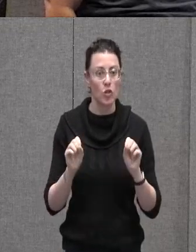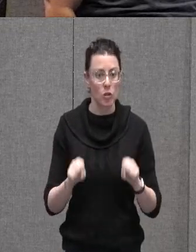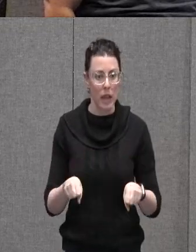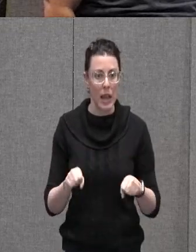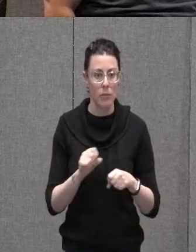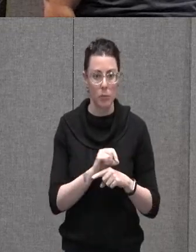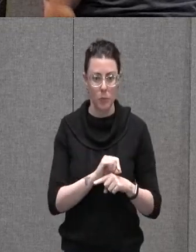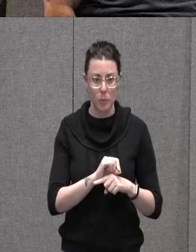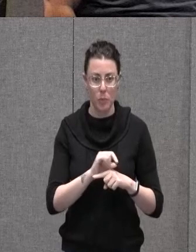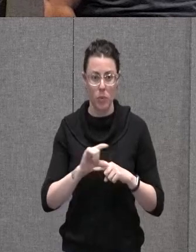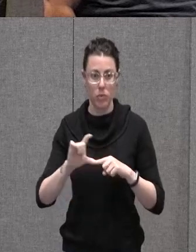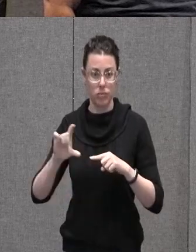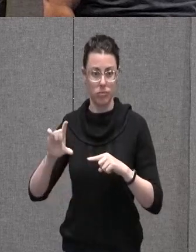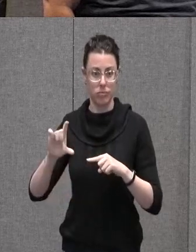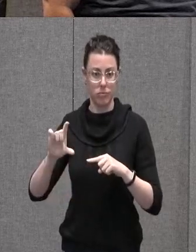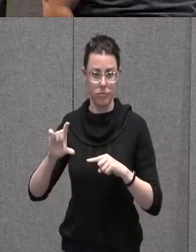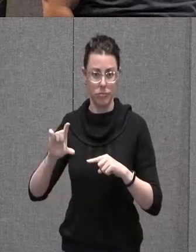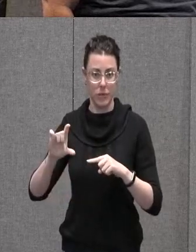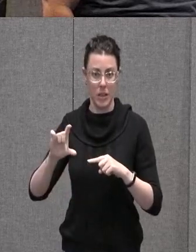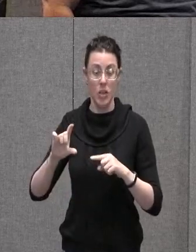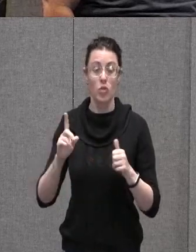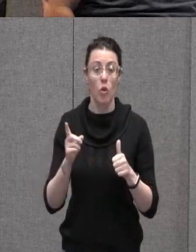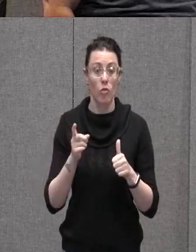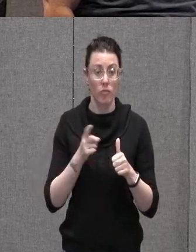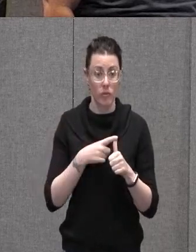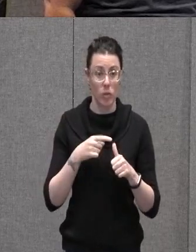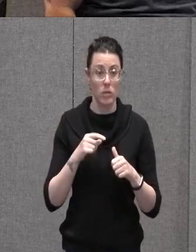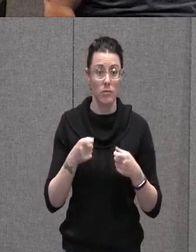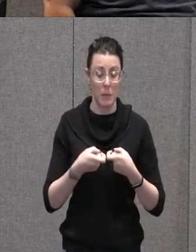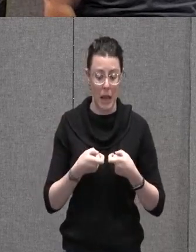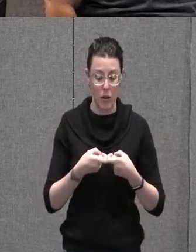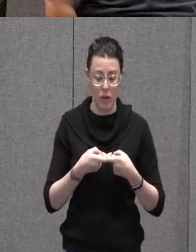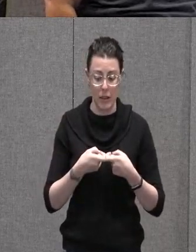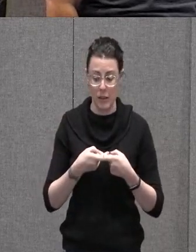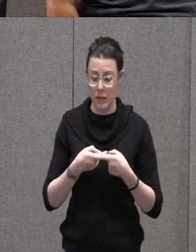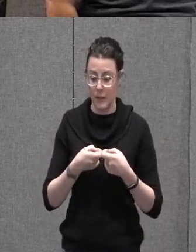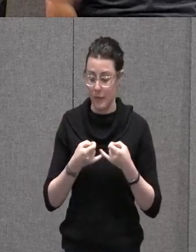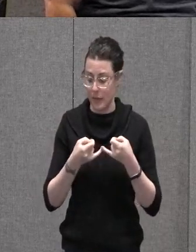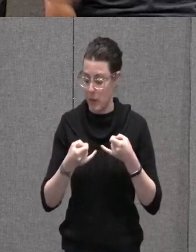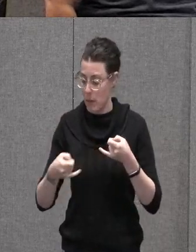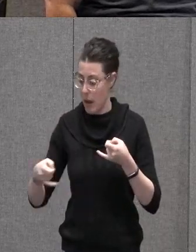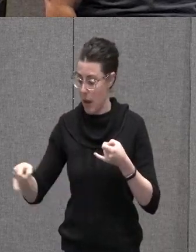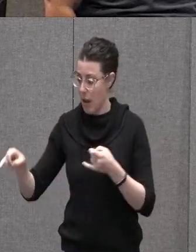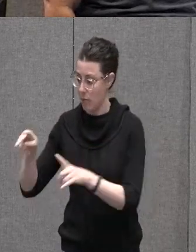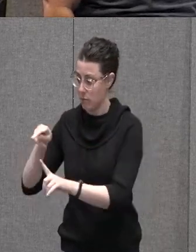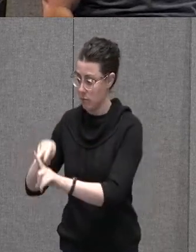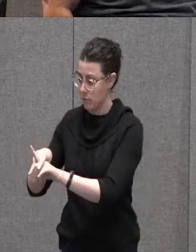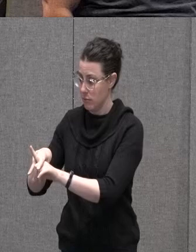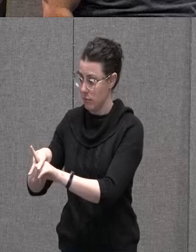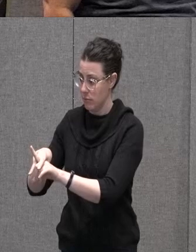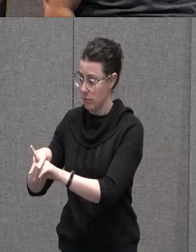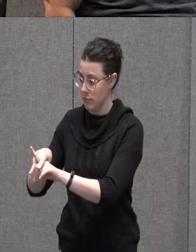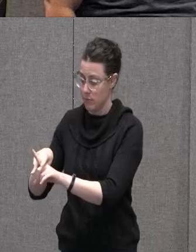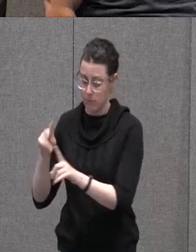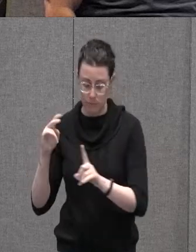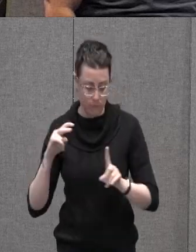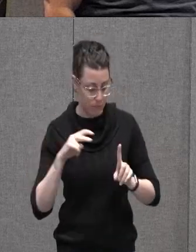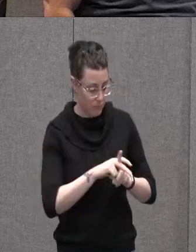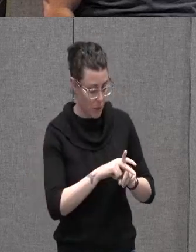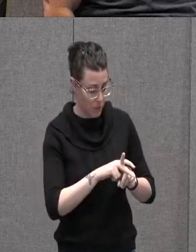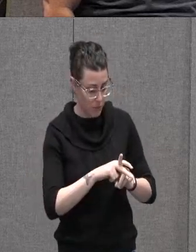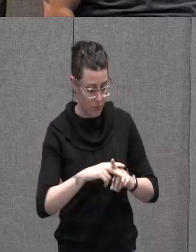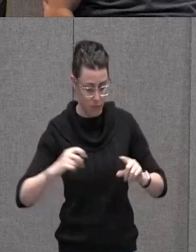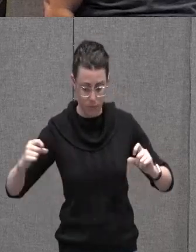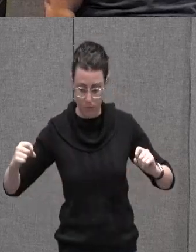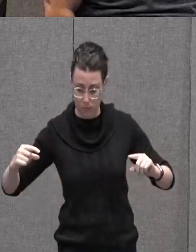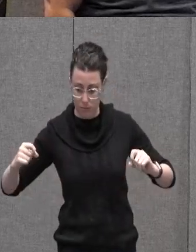with electricity. So here's our cord that plugs into the wall. It plugs into the drone. We charge the battery just like